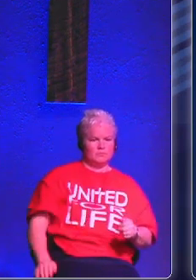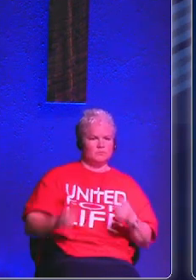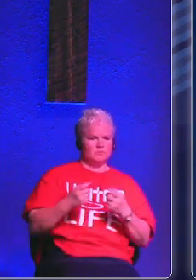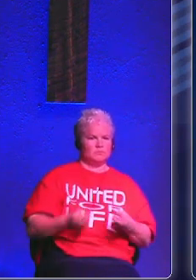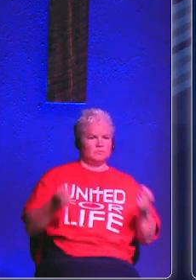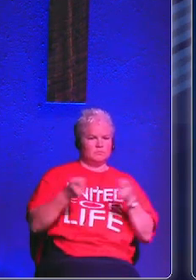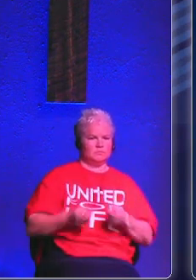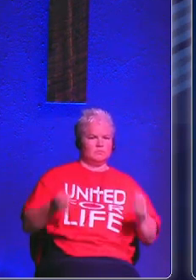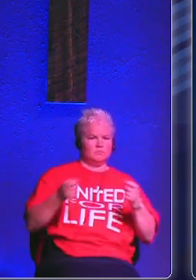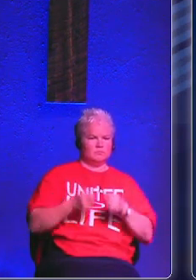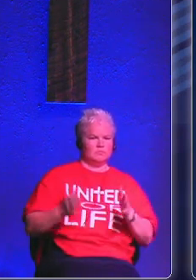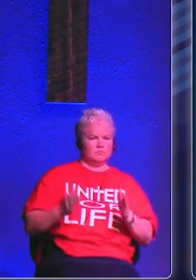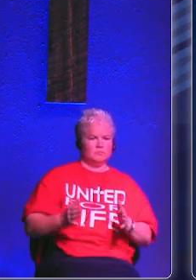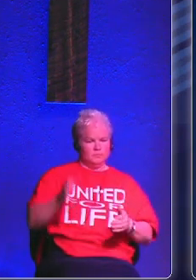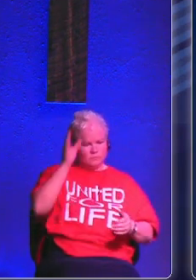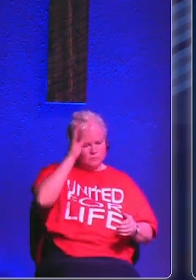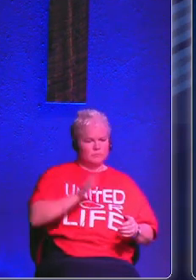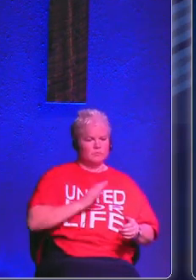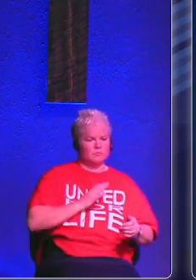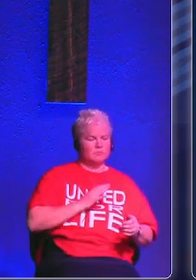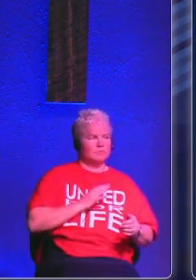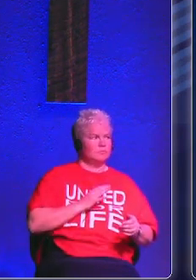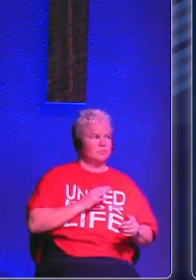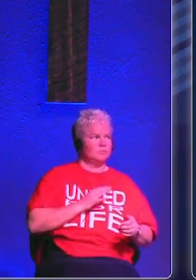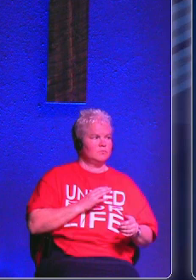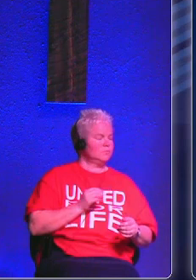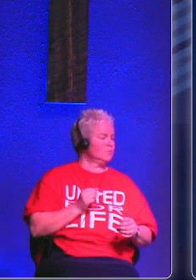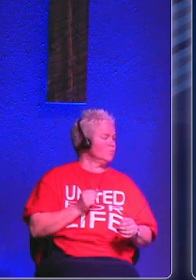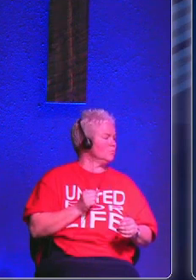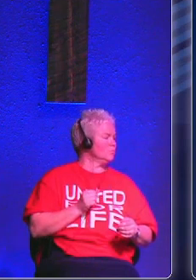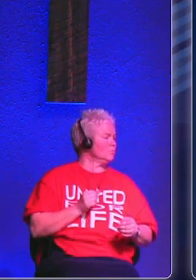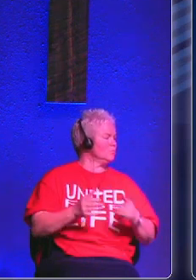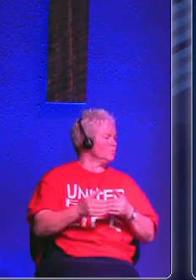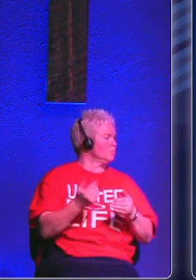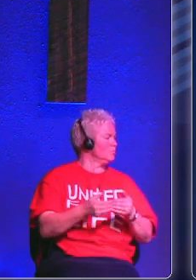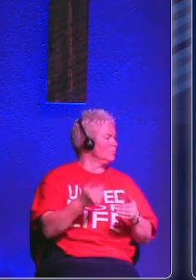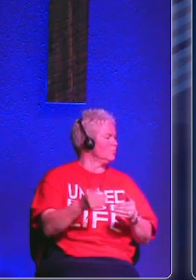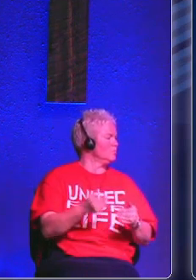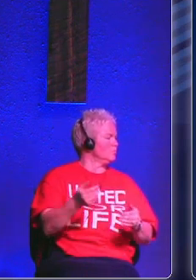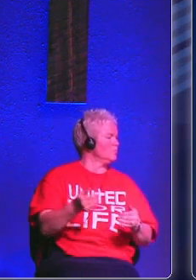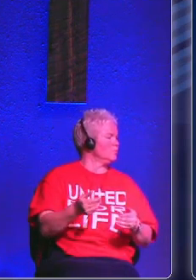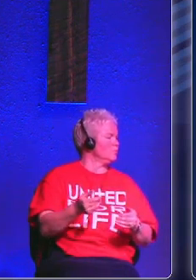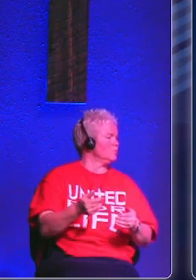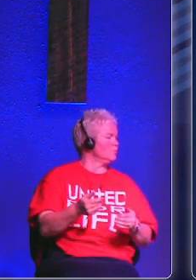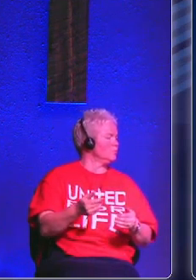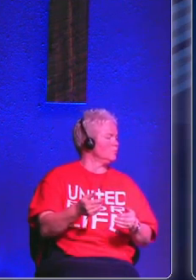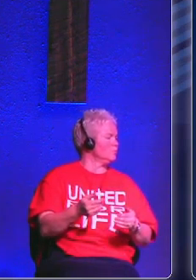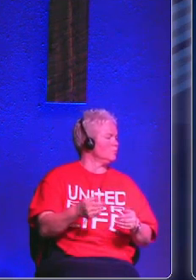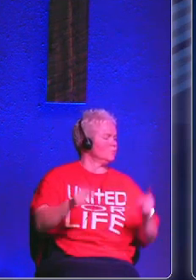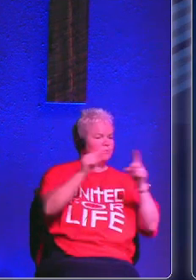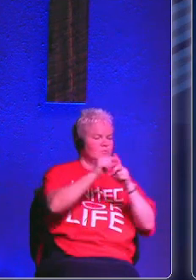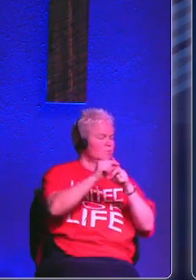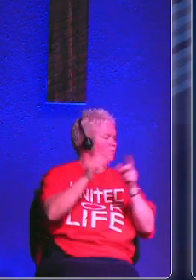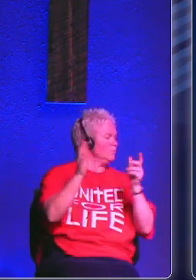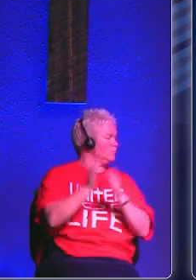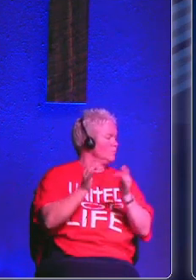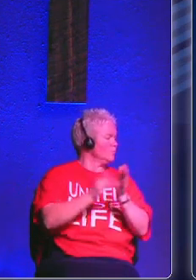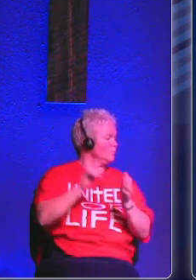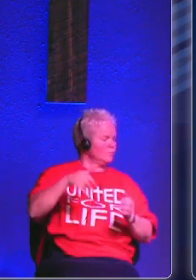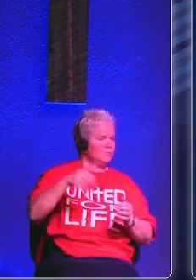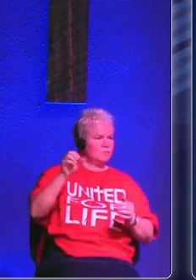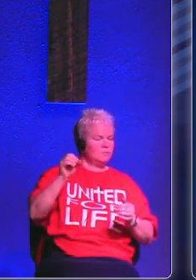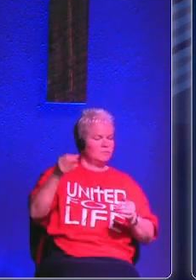sinful and broken world can be anything but easy. But here's some more words from